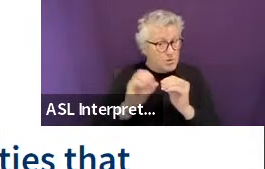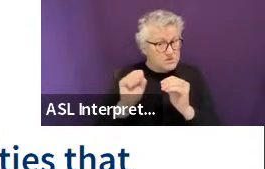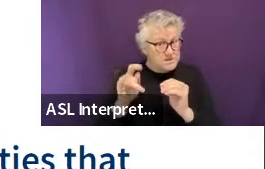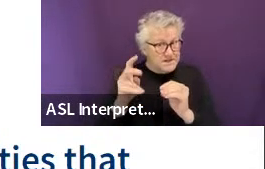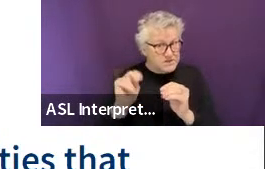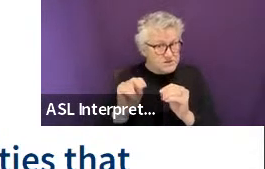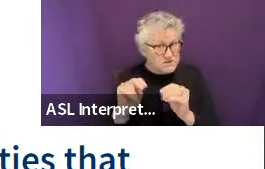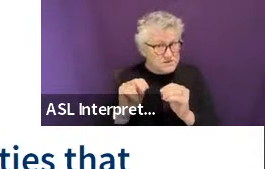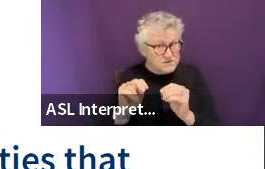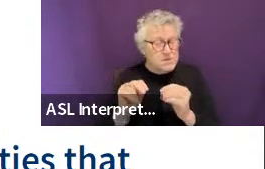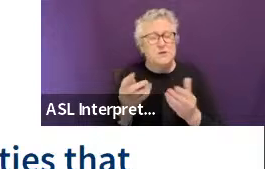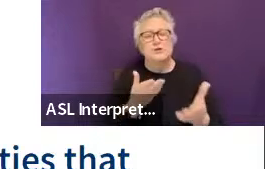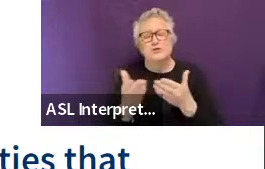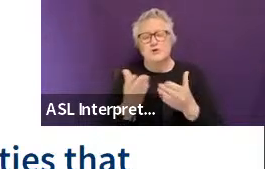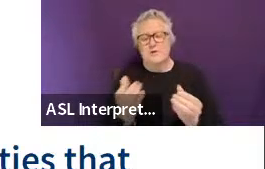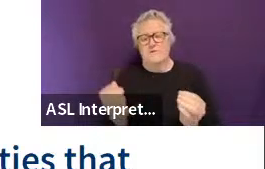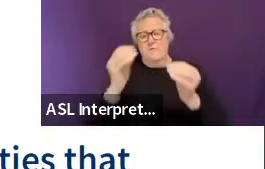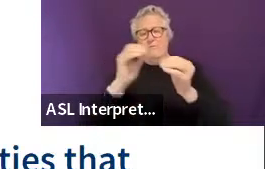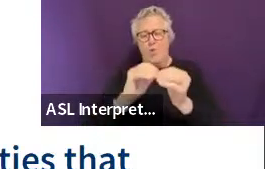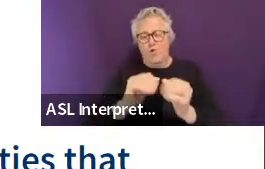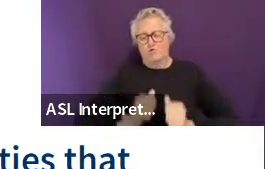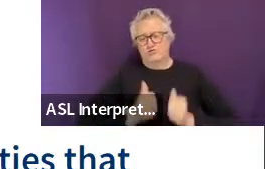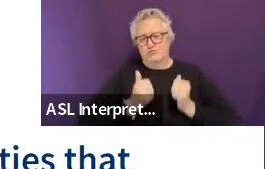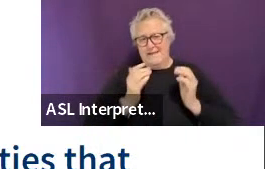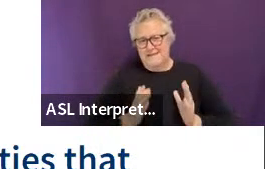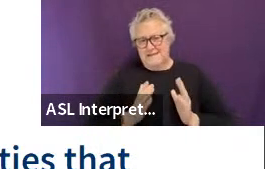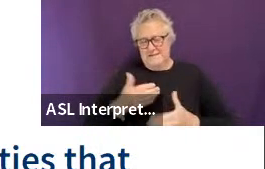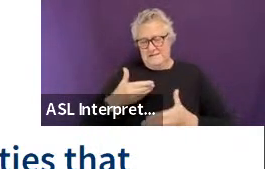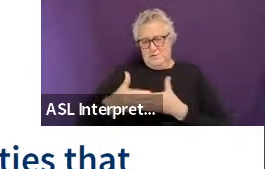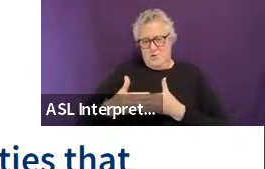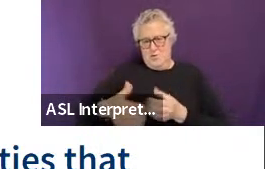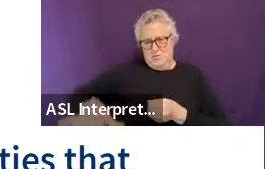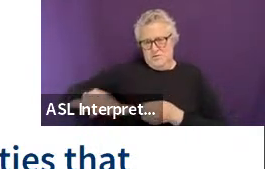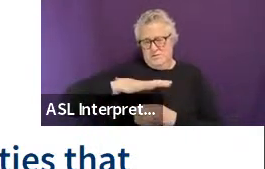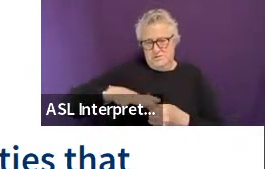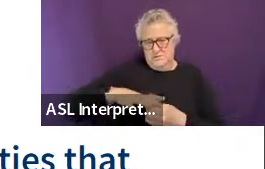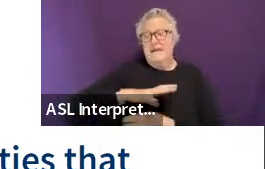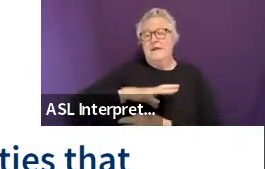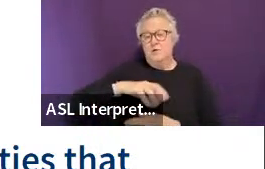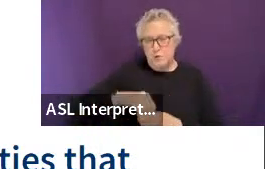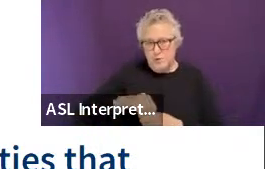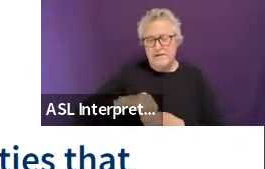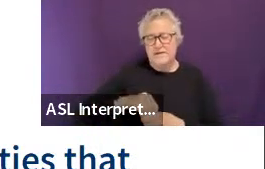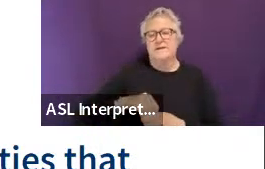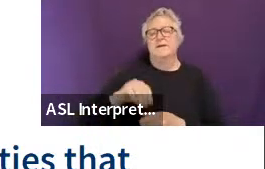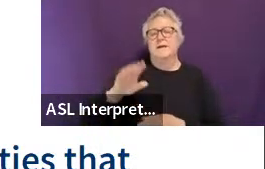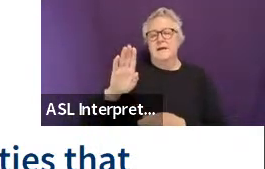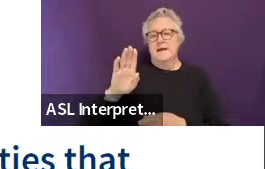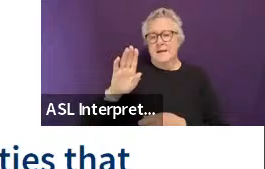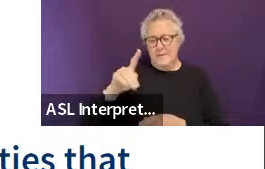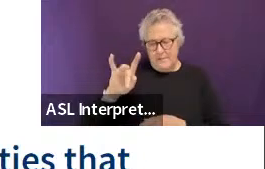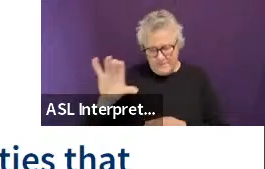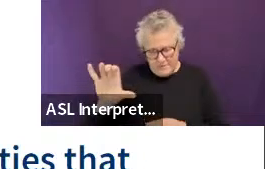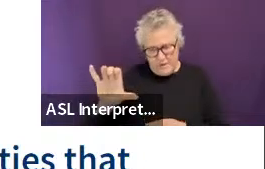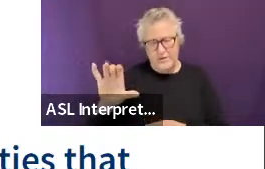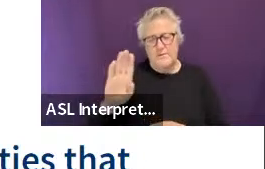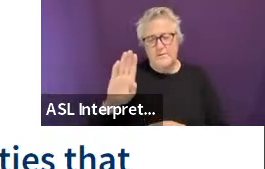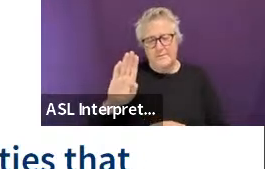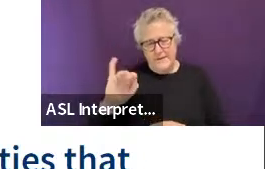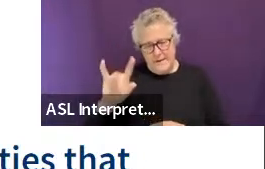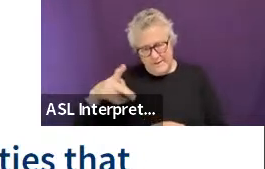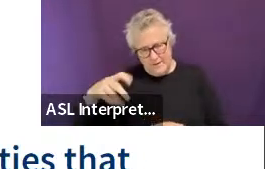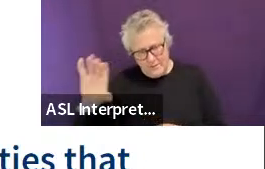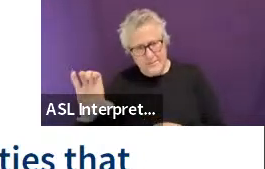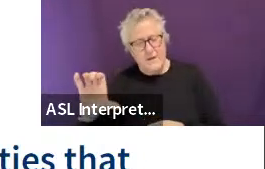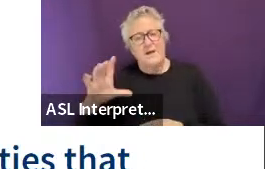more residents within walking distance, including Black, Indigenous, and people of color and low-income populations. So